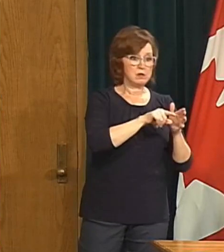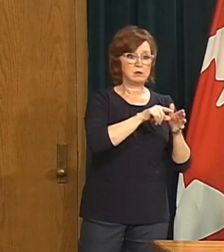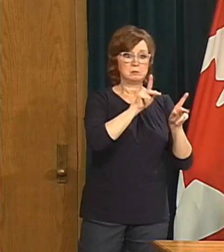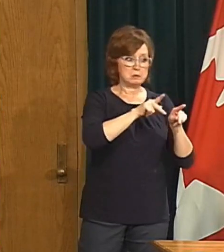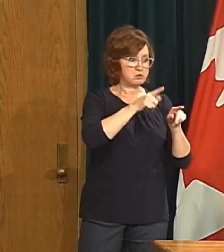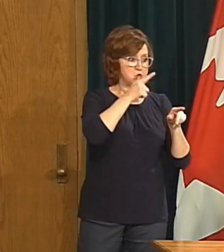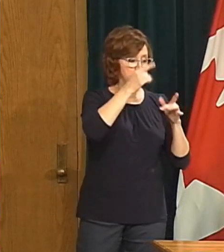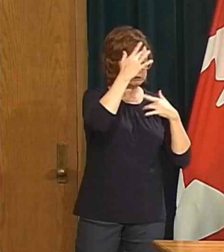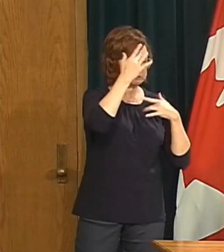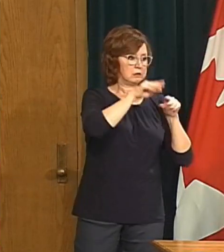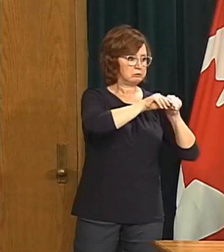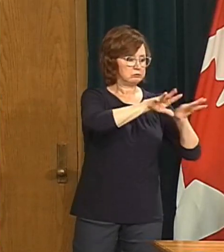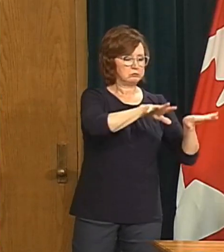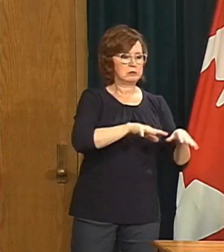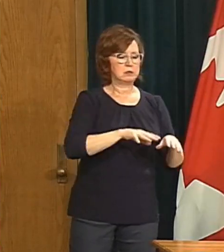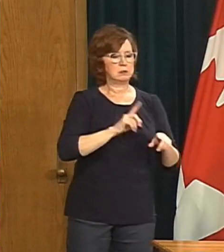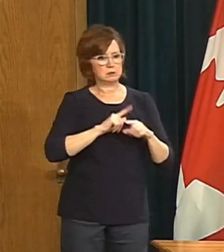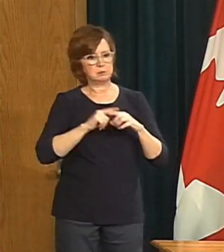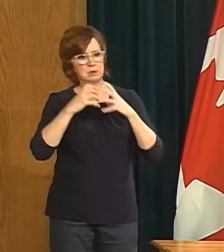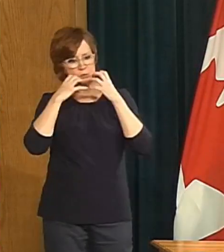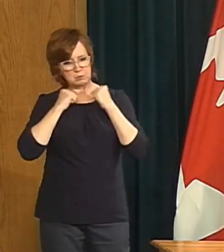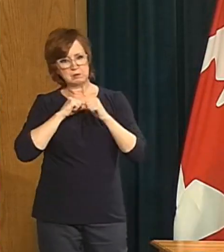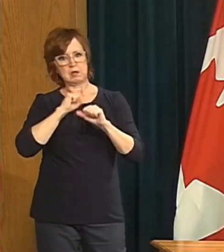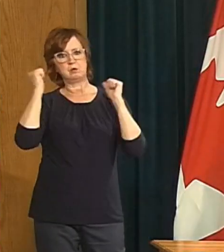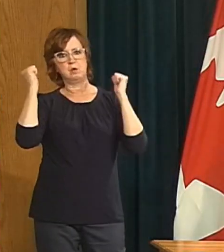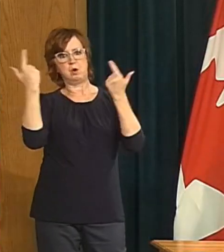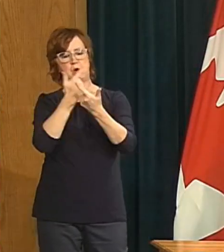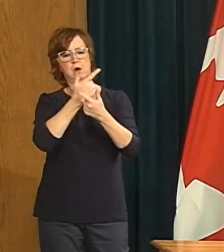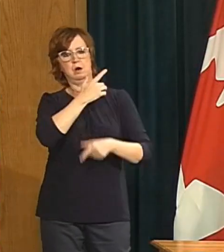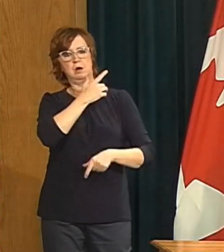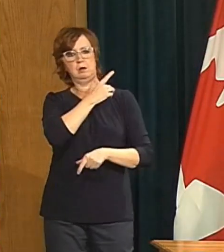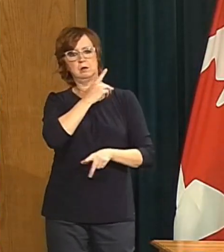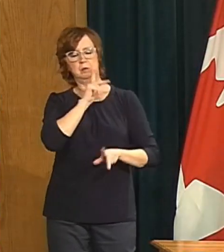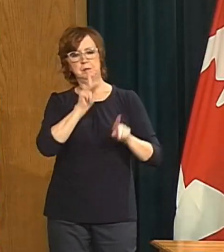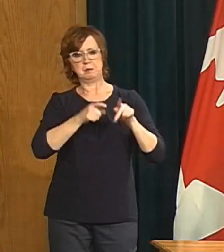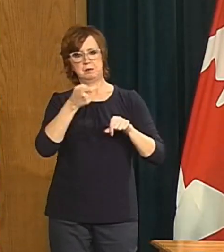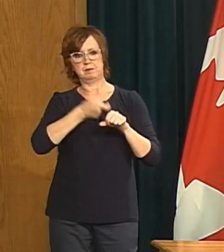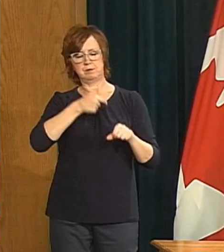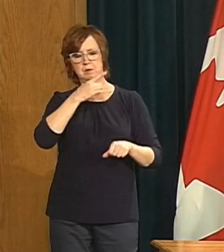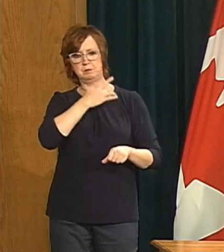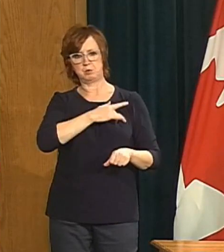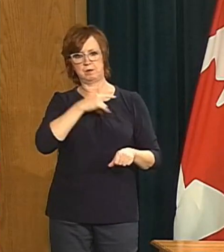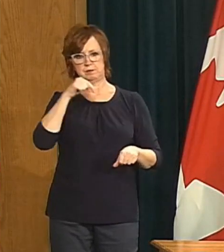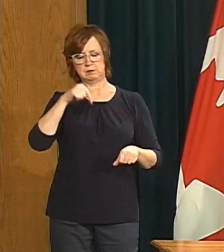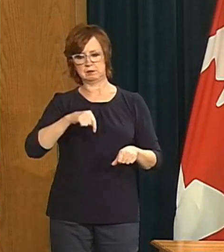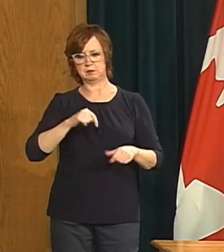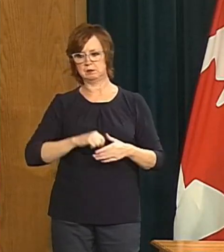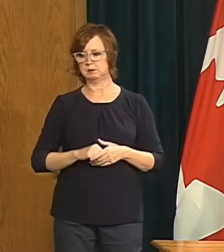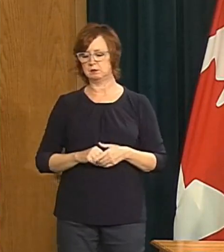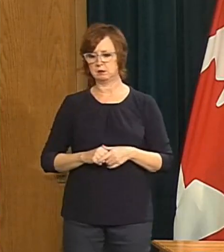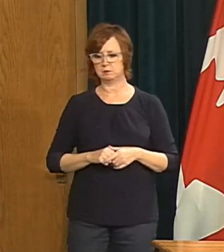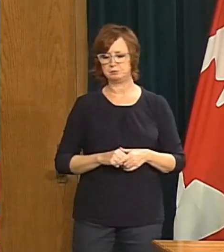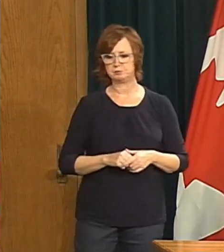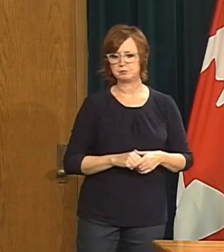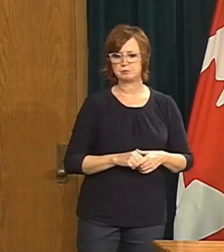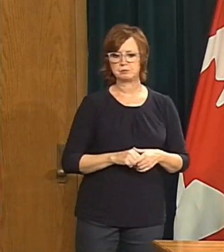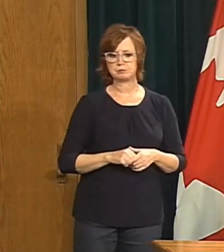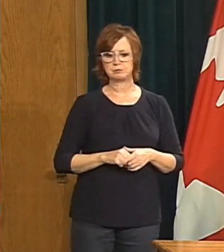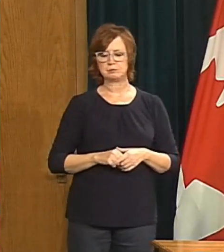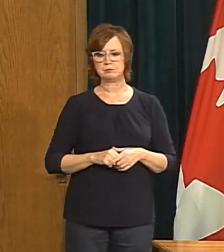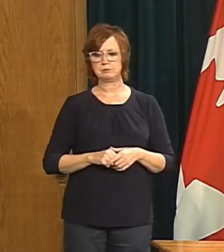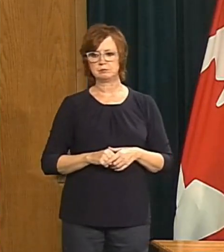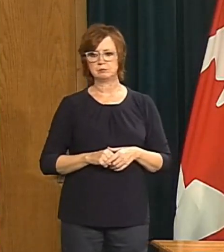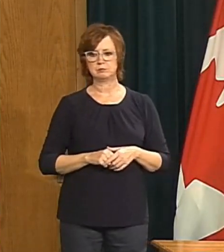province. Do you have a follow-up, Roberta? What would you say to people who might be seeing these